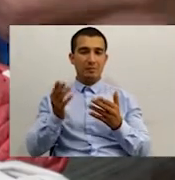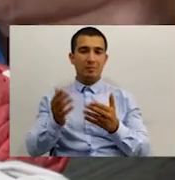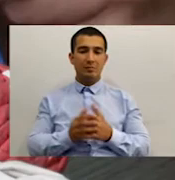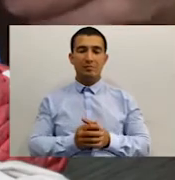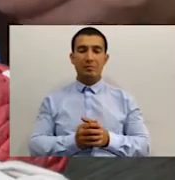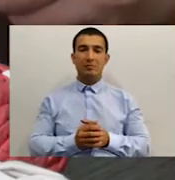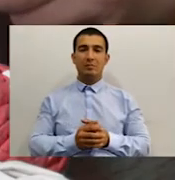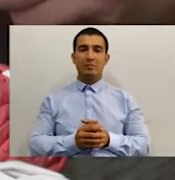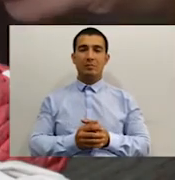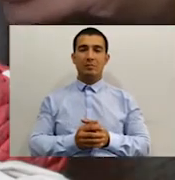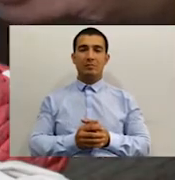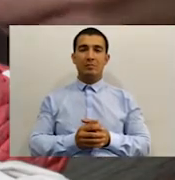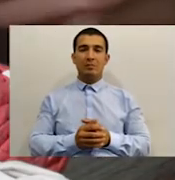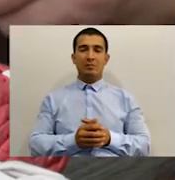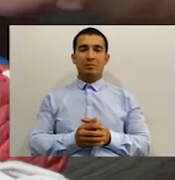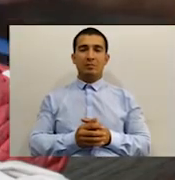chiqarib olsanglar